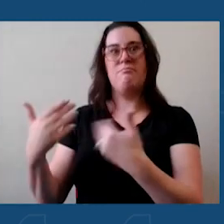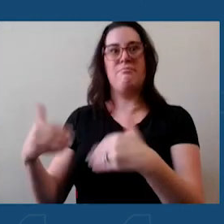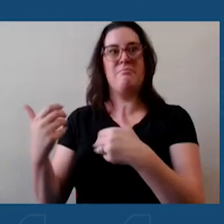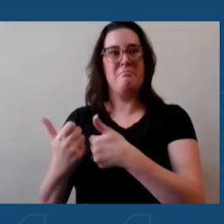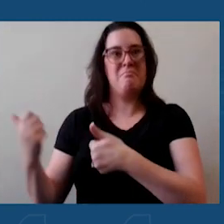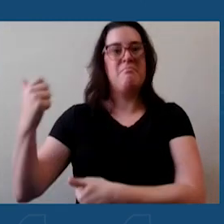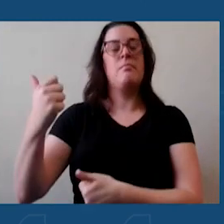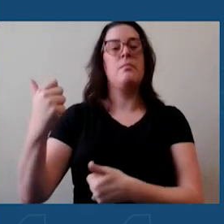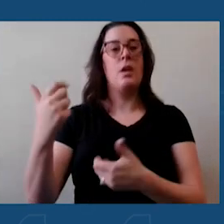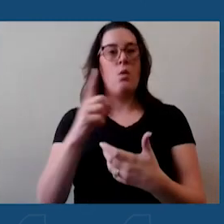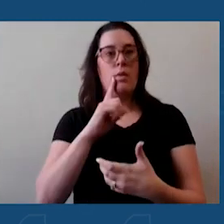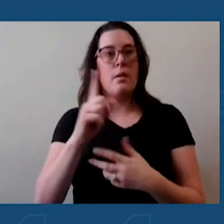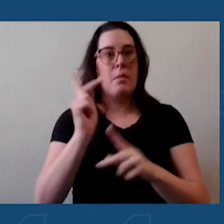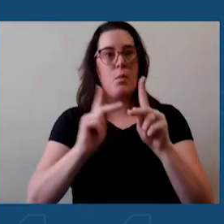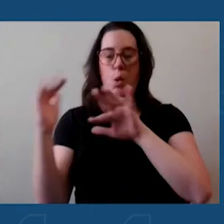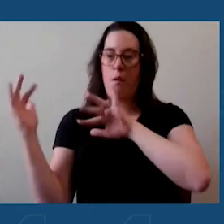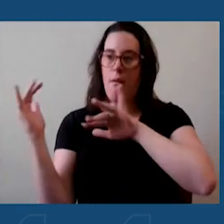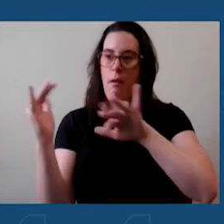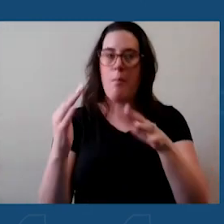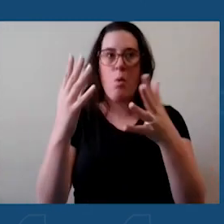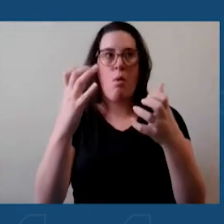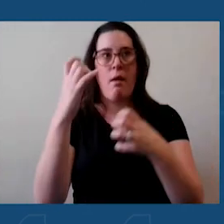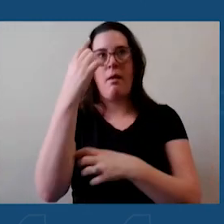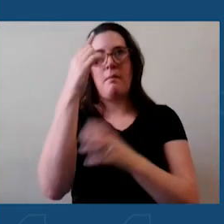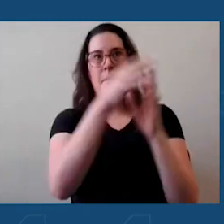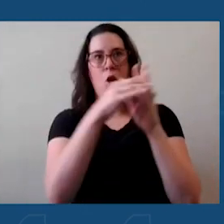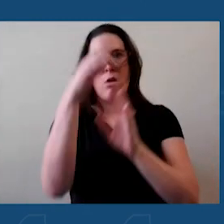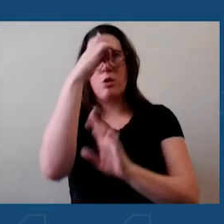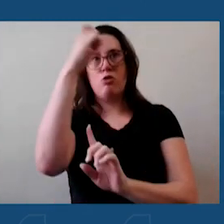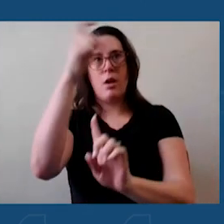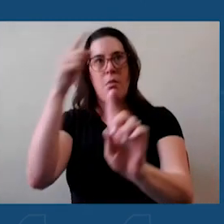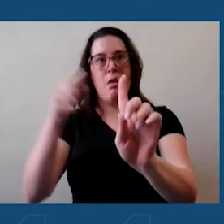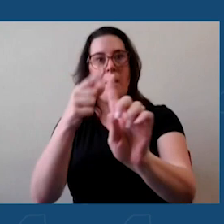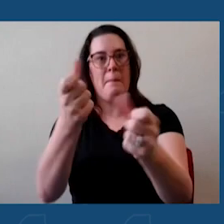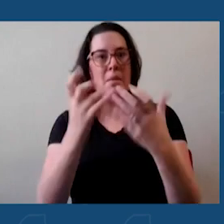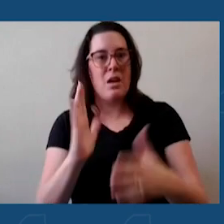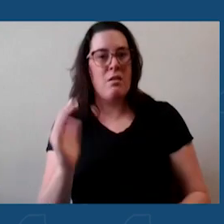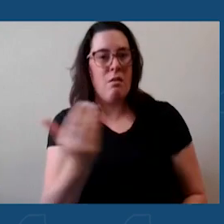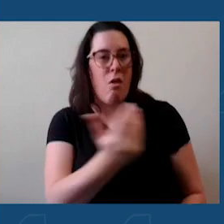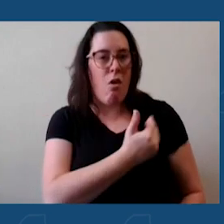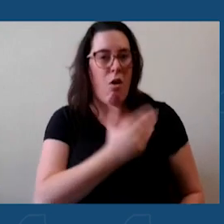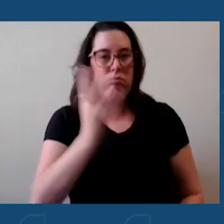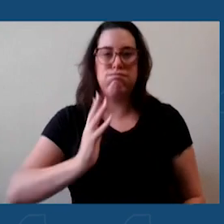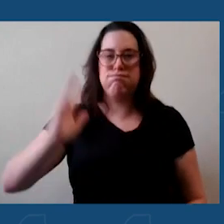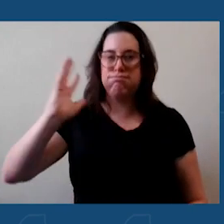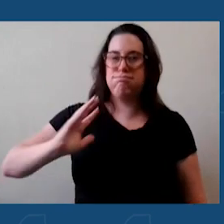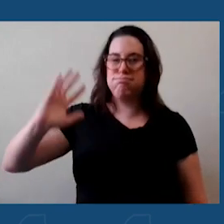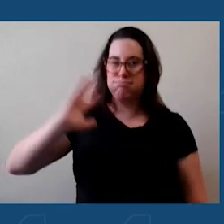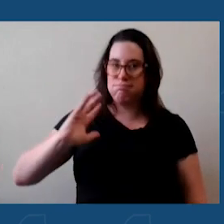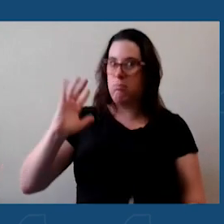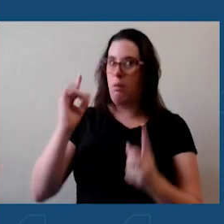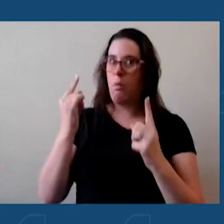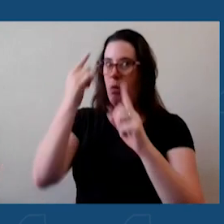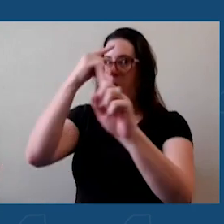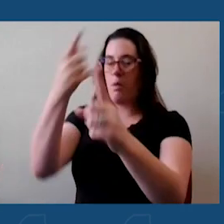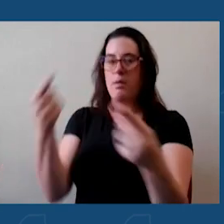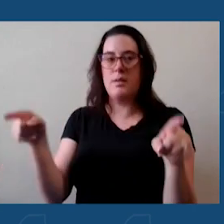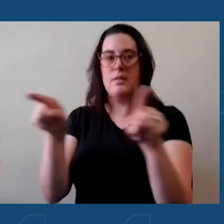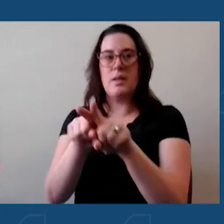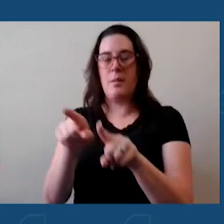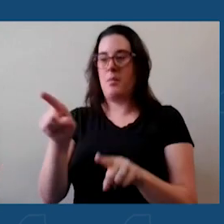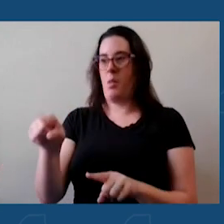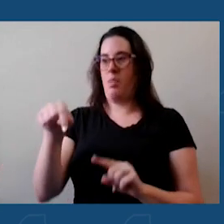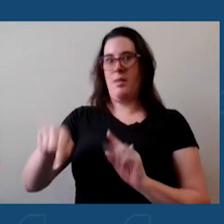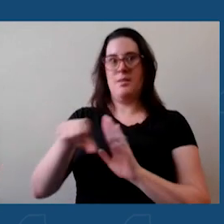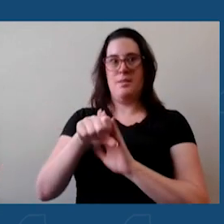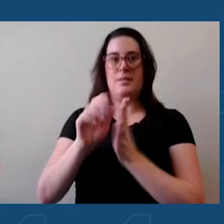the people who came here in search of the American dream, like many of our forefathers, foremothers, they've really created the vibrant city that we have here